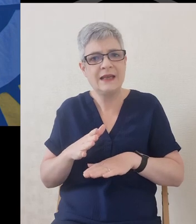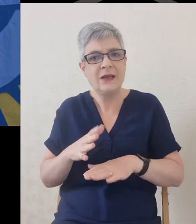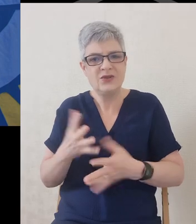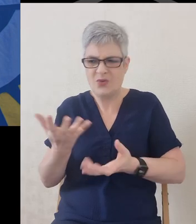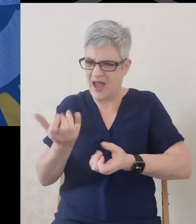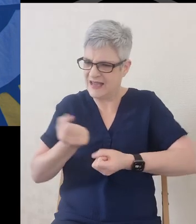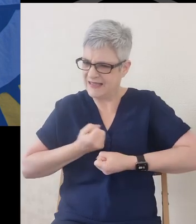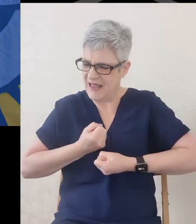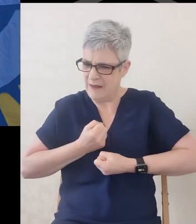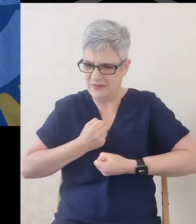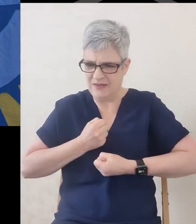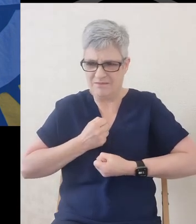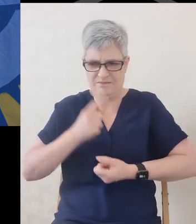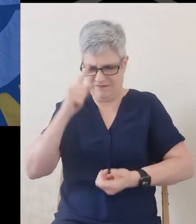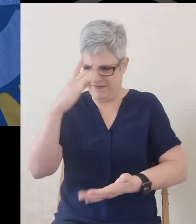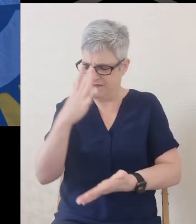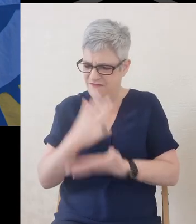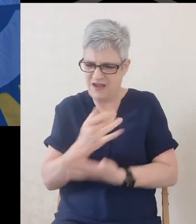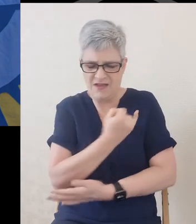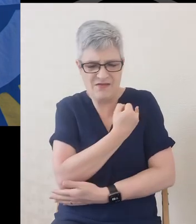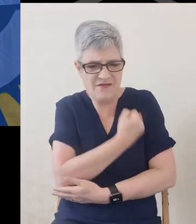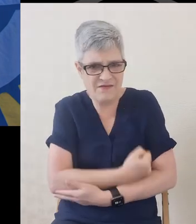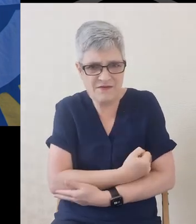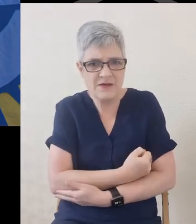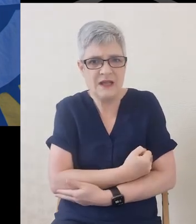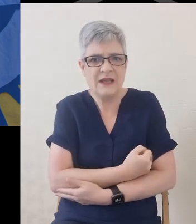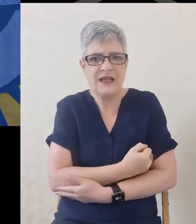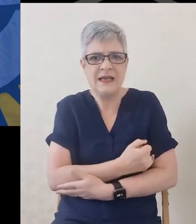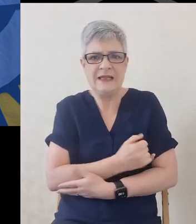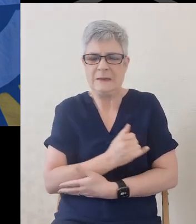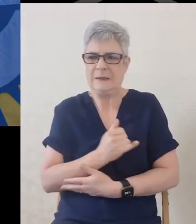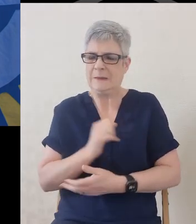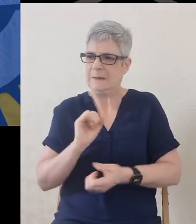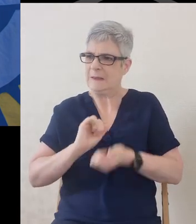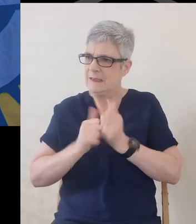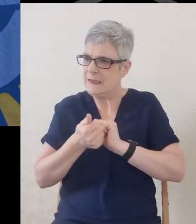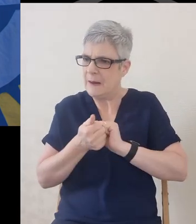accepting our feeble faith and our hesitant discipleship,